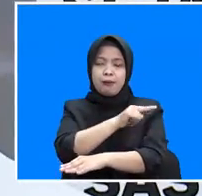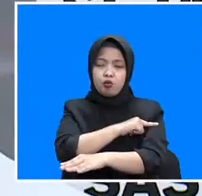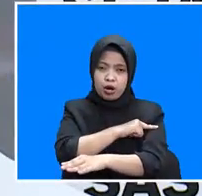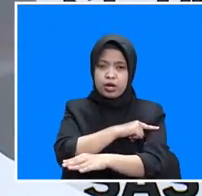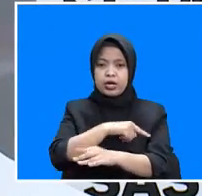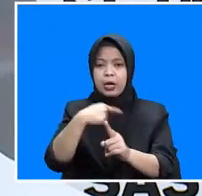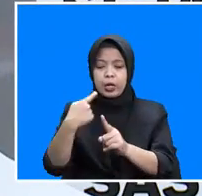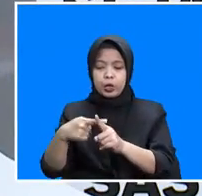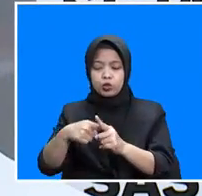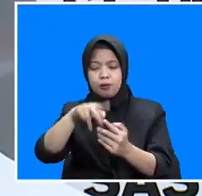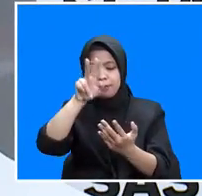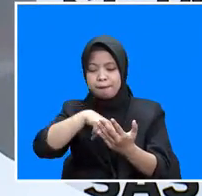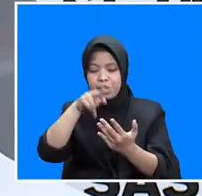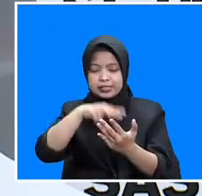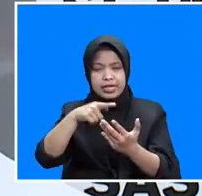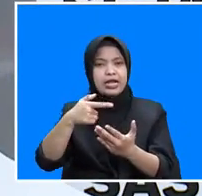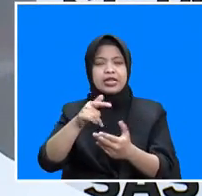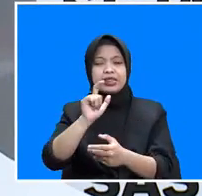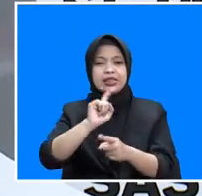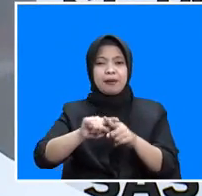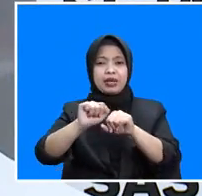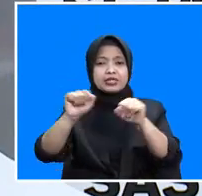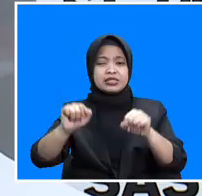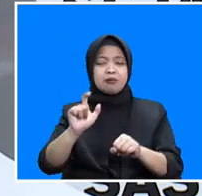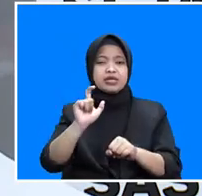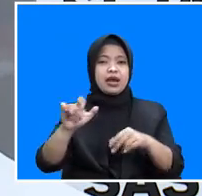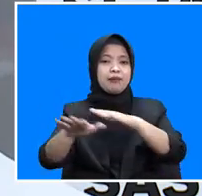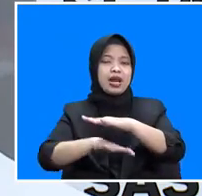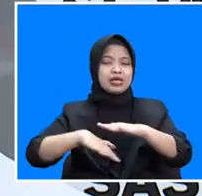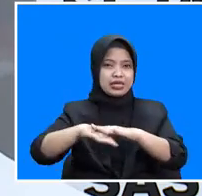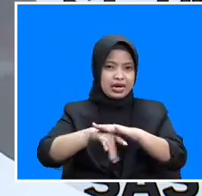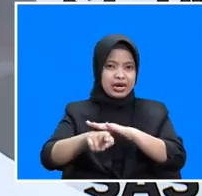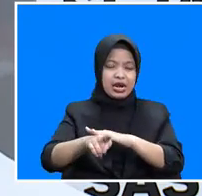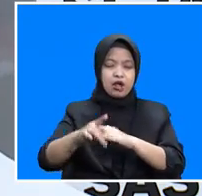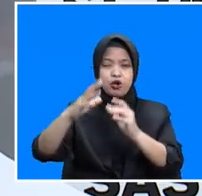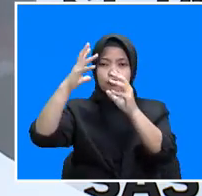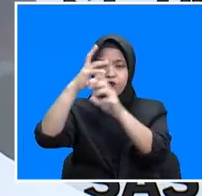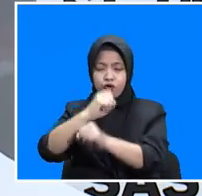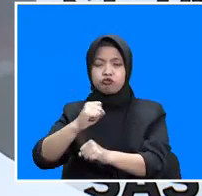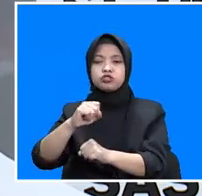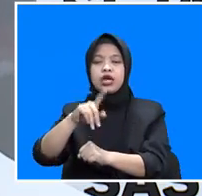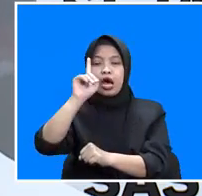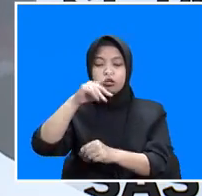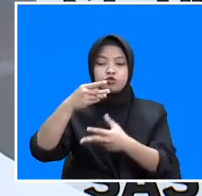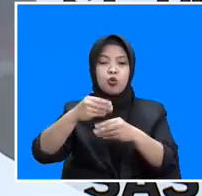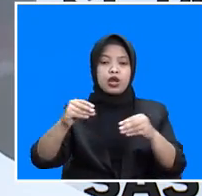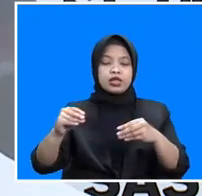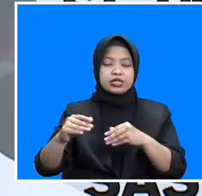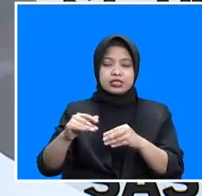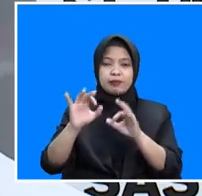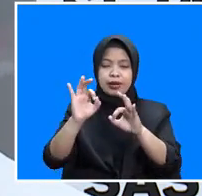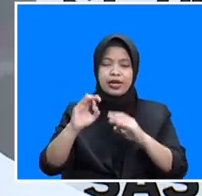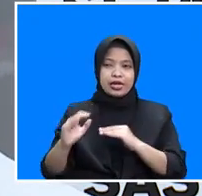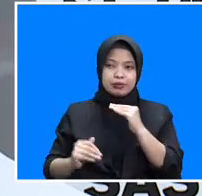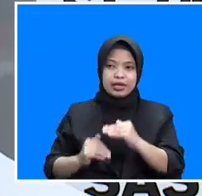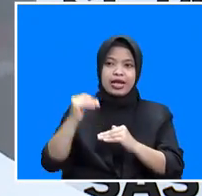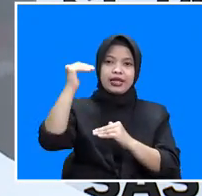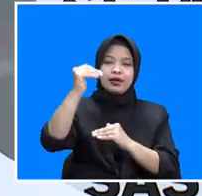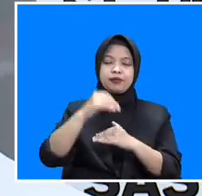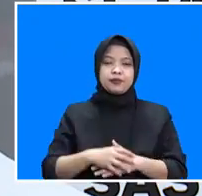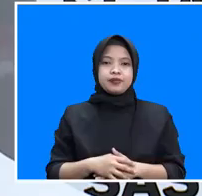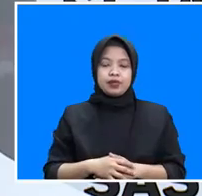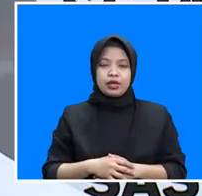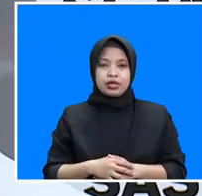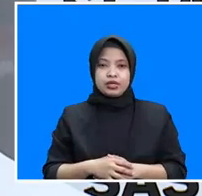And this really means that we have to focus on improving the quality of education. The only way they're going to be able to really